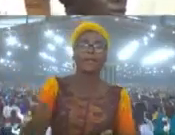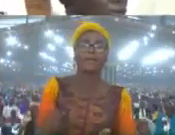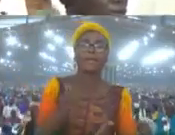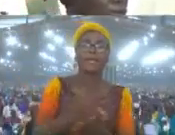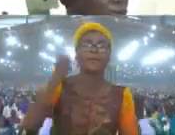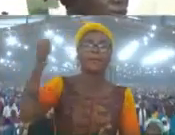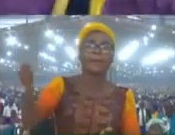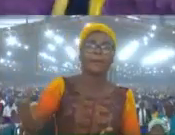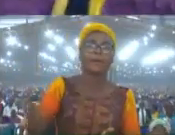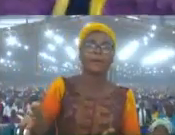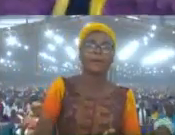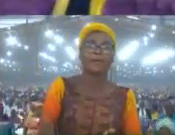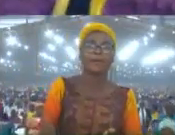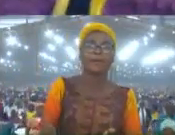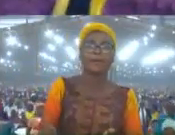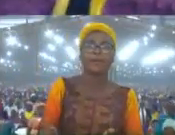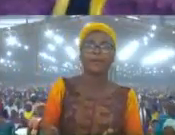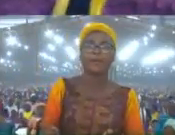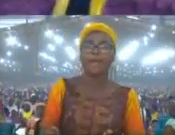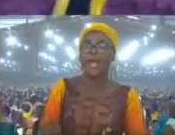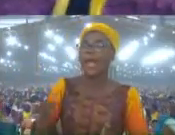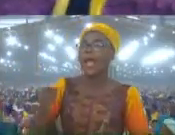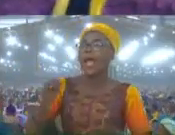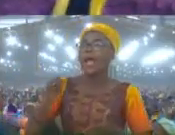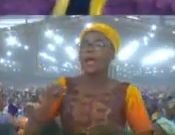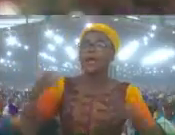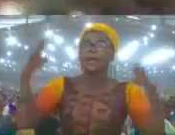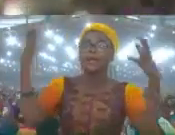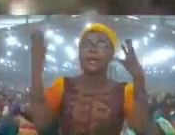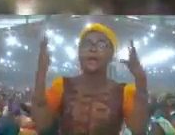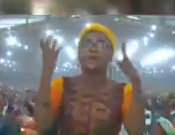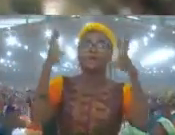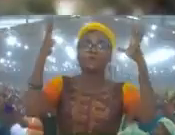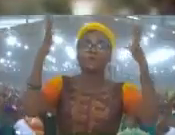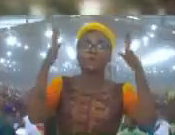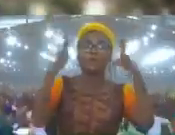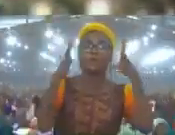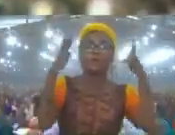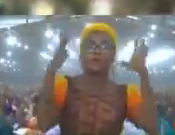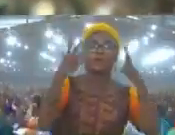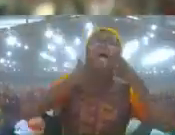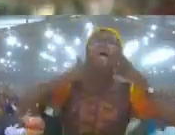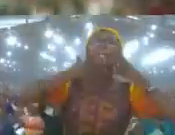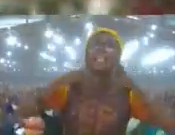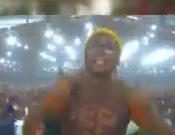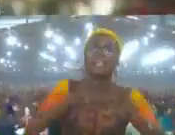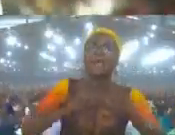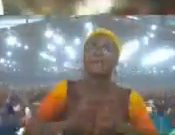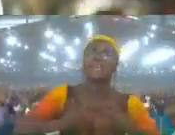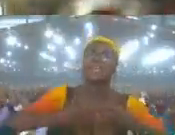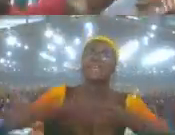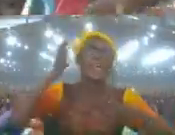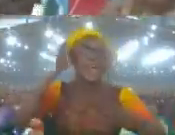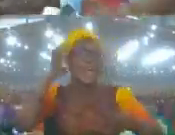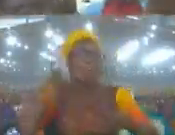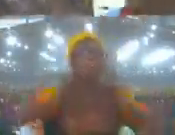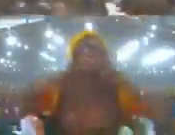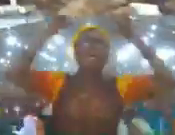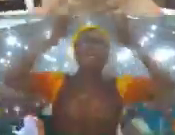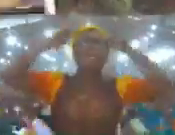Amen. Who got the biggest miracle of tonight? Let me hear you shout the biggest hallelujah.